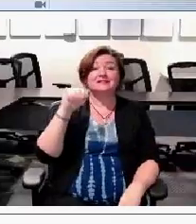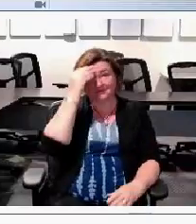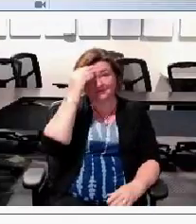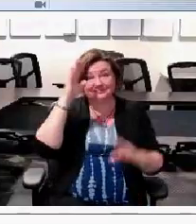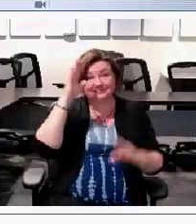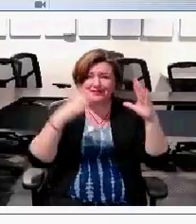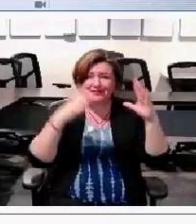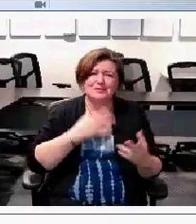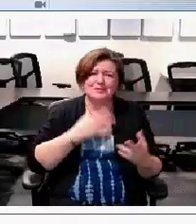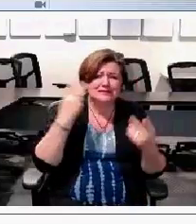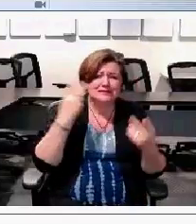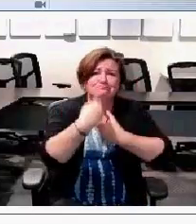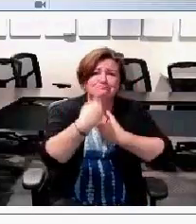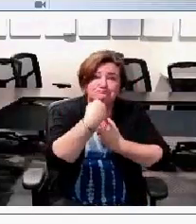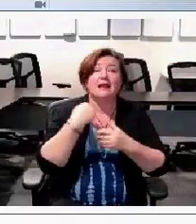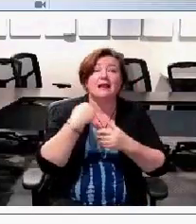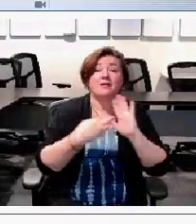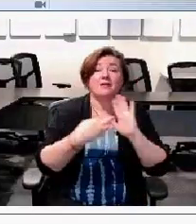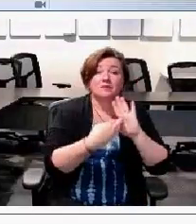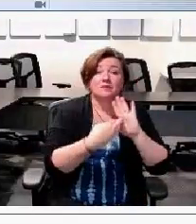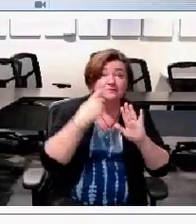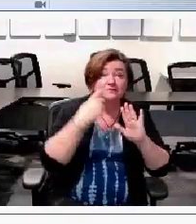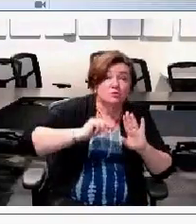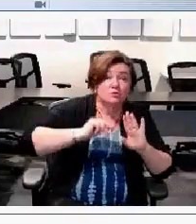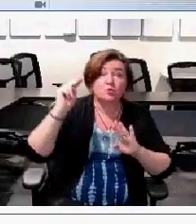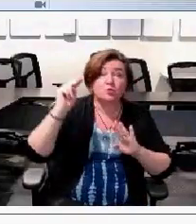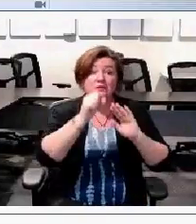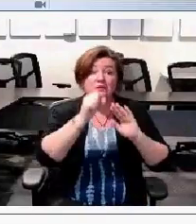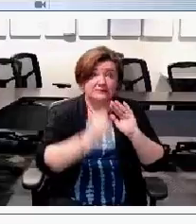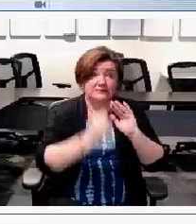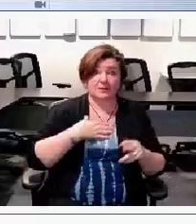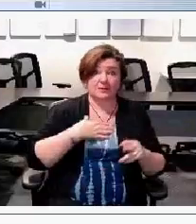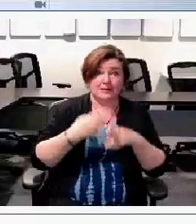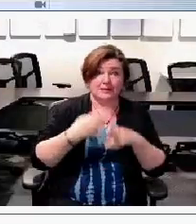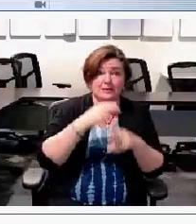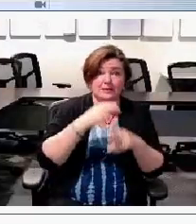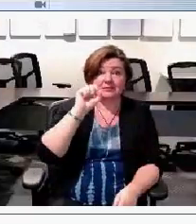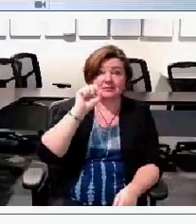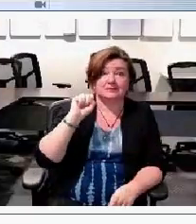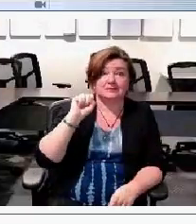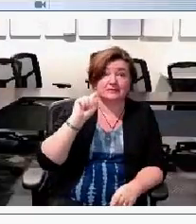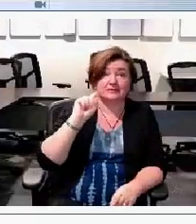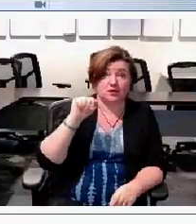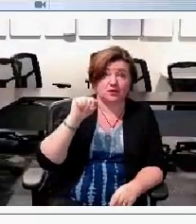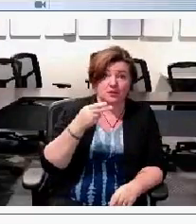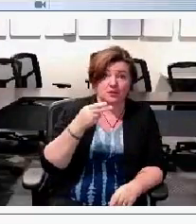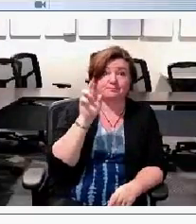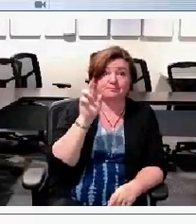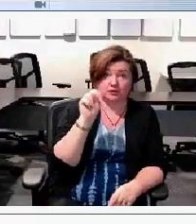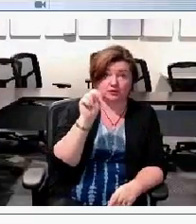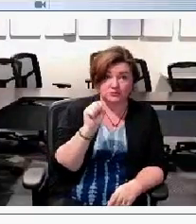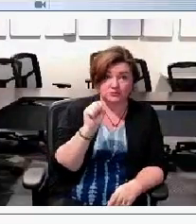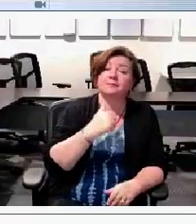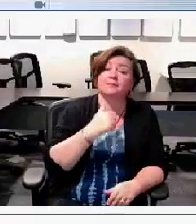I see everybody's here. We have representation from the north and from the south. My name is Sarah Burns. I'm an